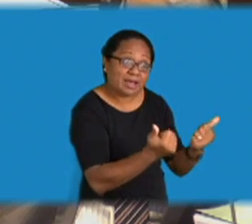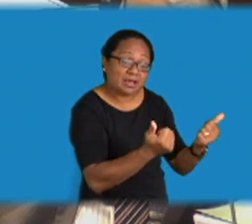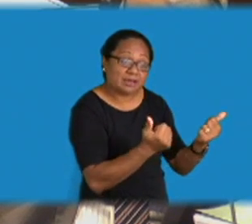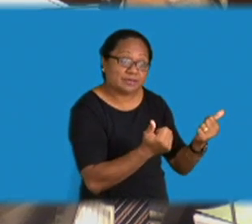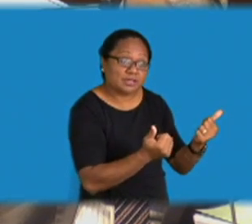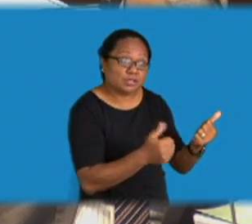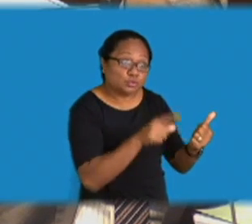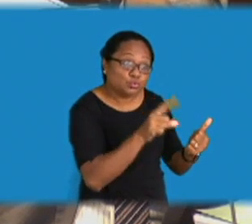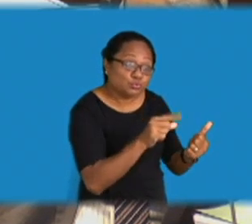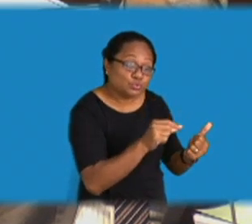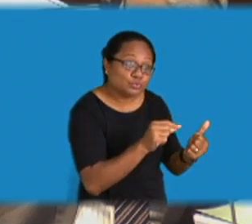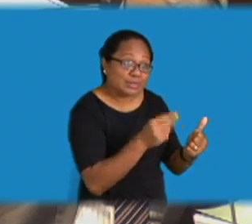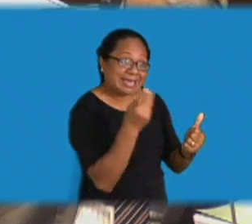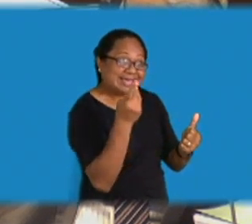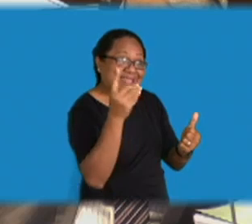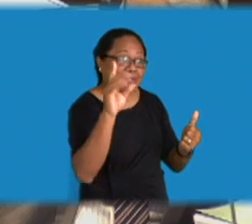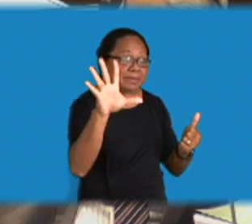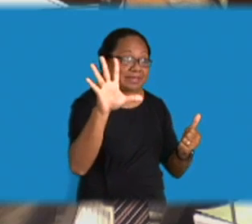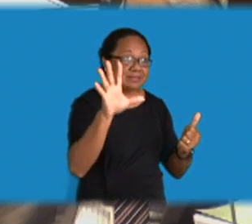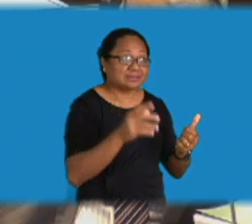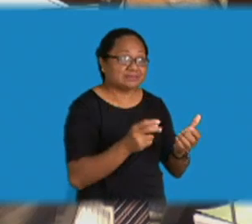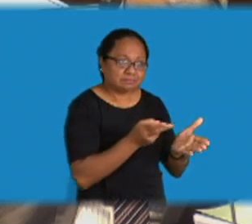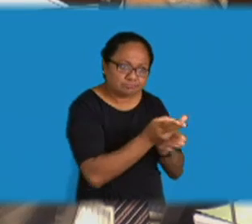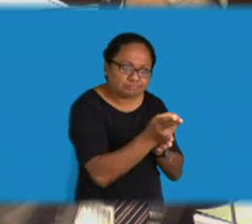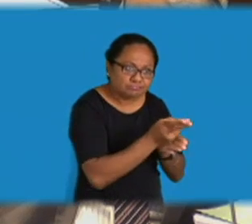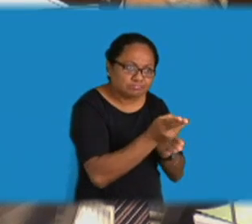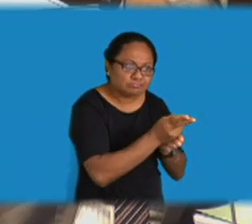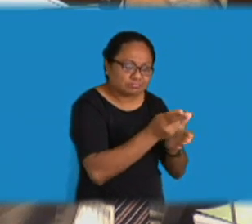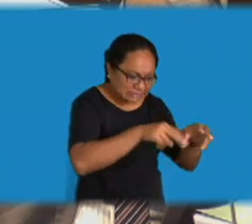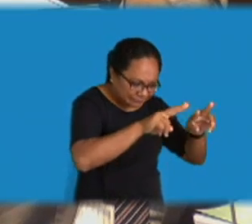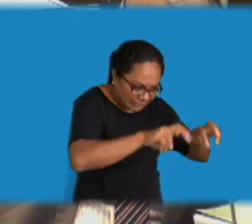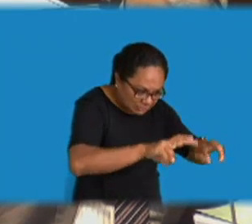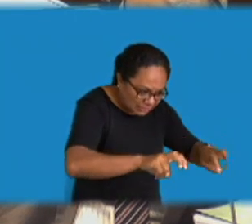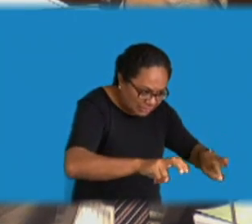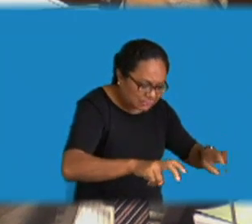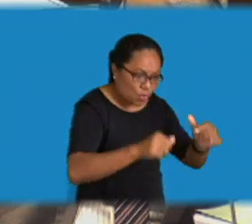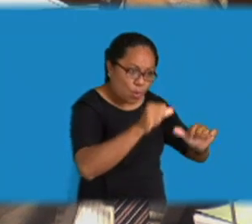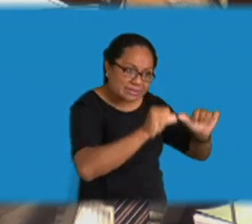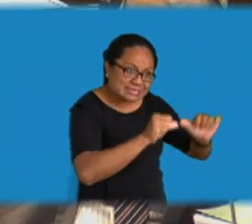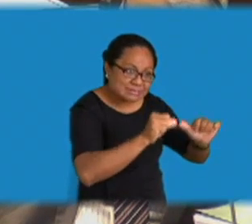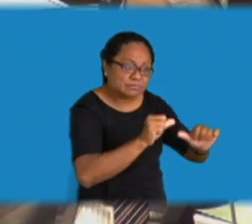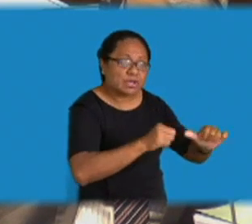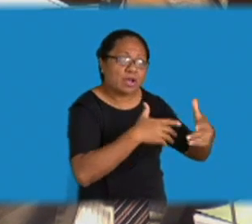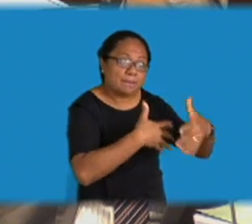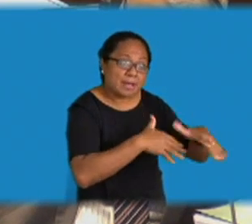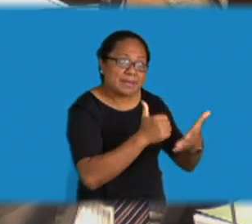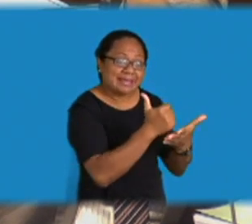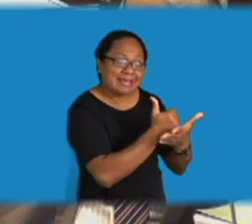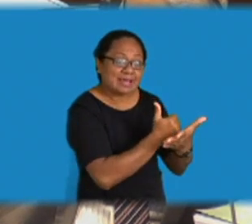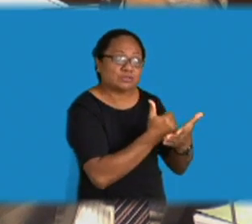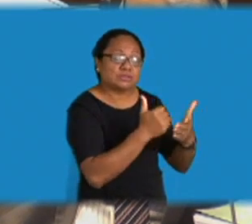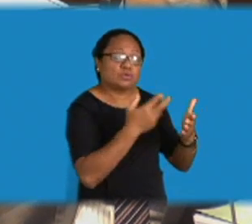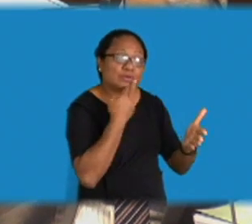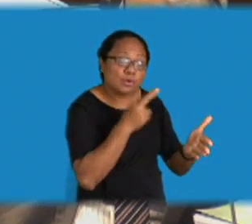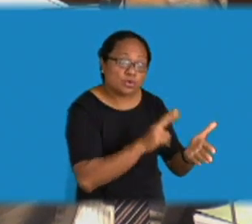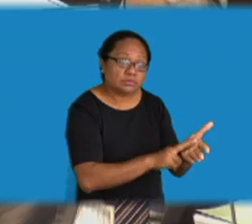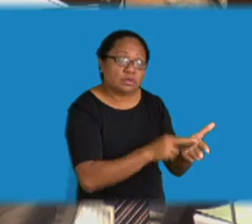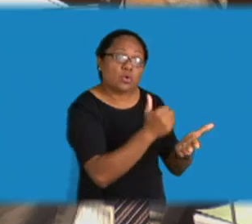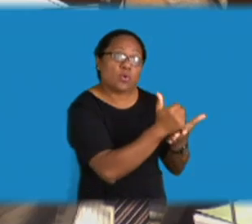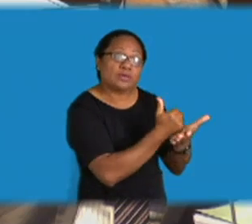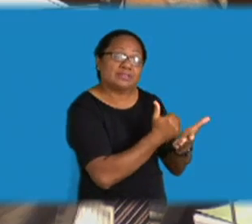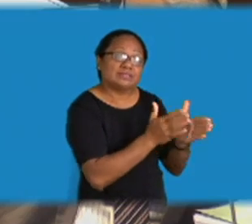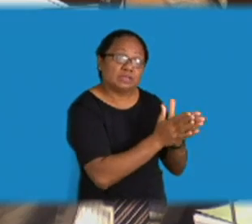an independent, credible investigation or assessment of the Public Accounts Committee reports or Auditor General's reports